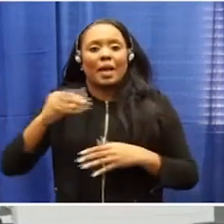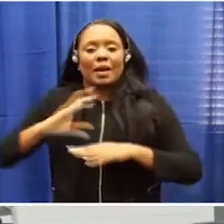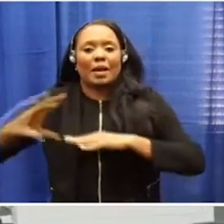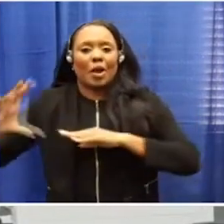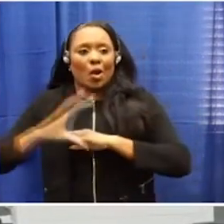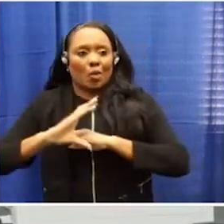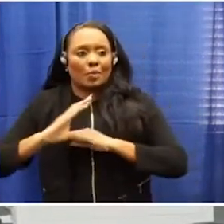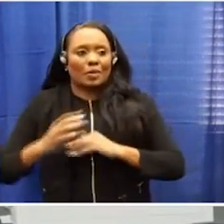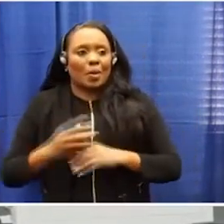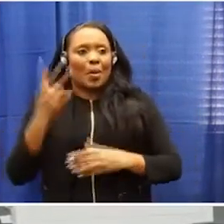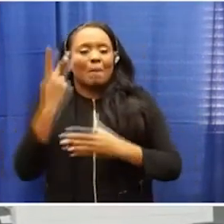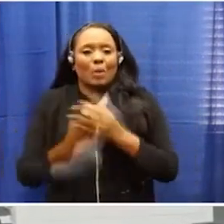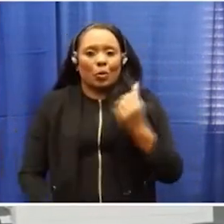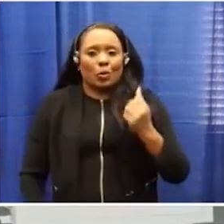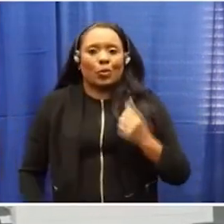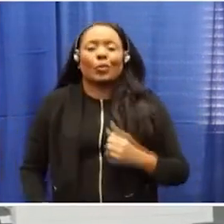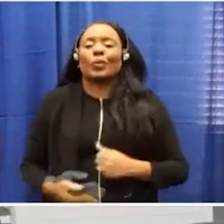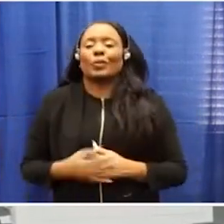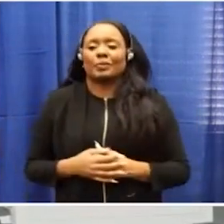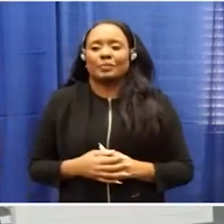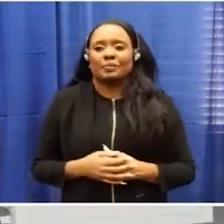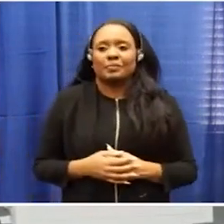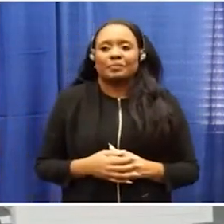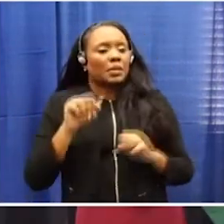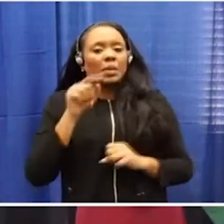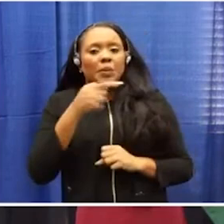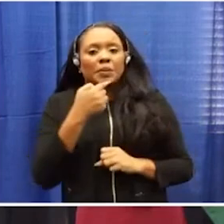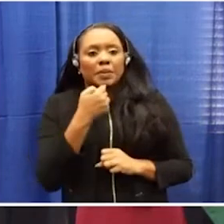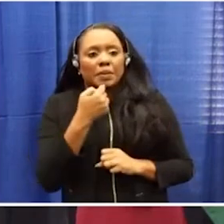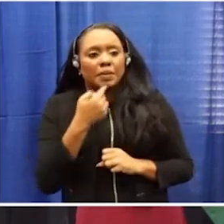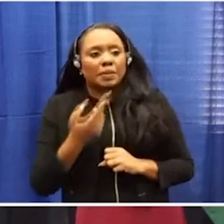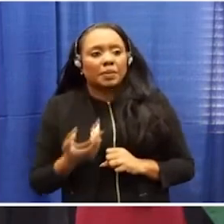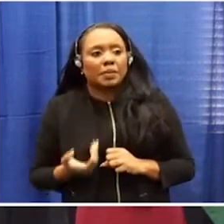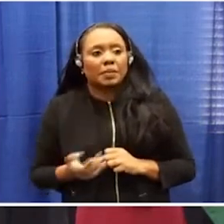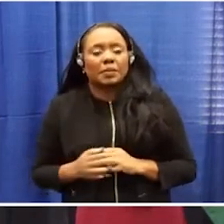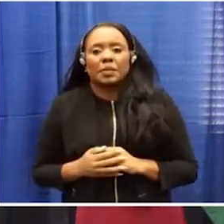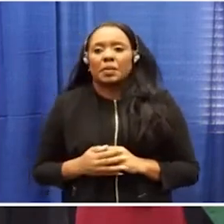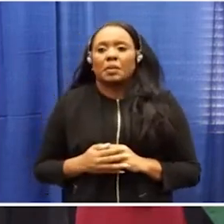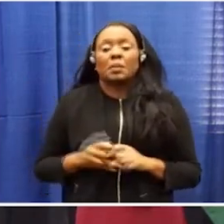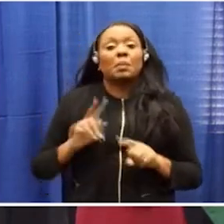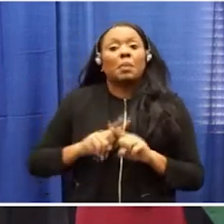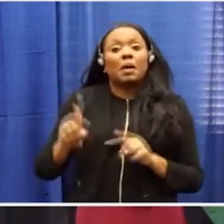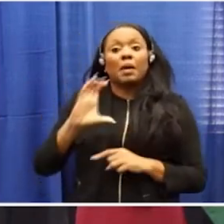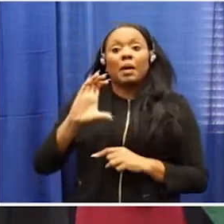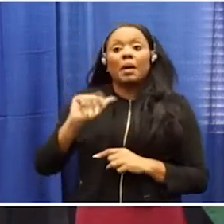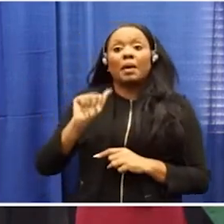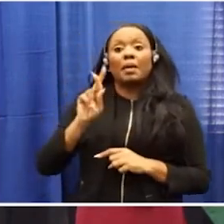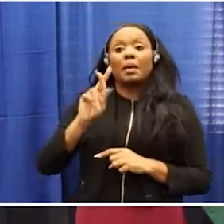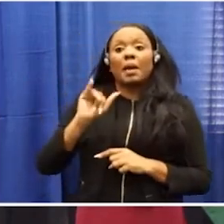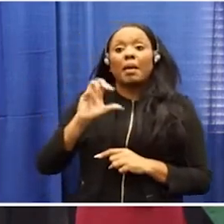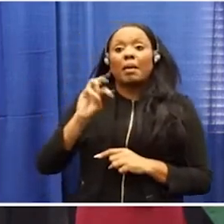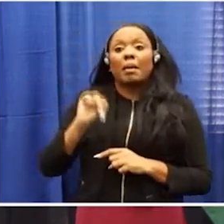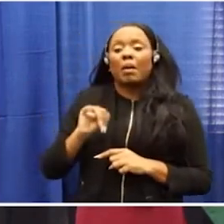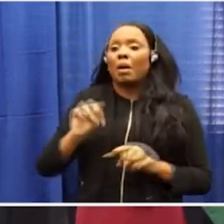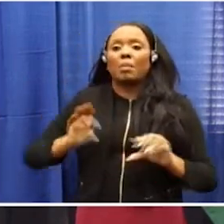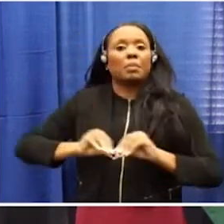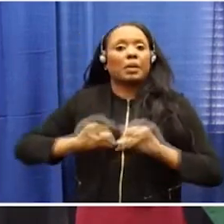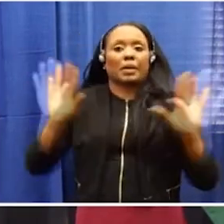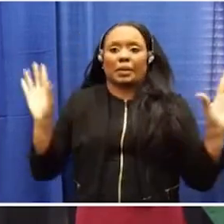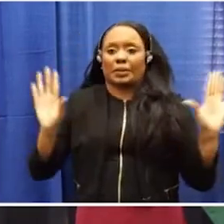Mr. President, you mentioned it, but the CARICOM made it clear that it